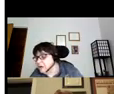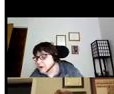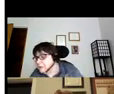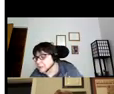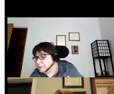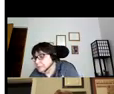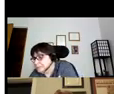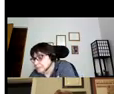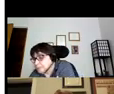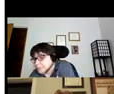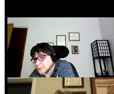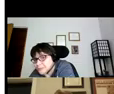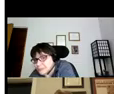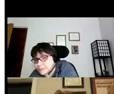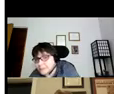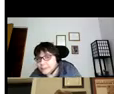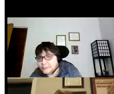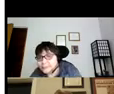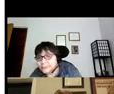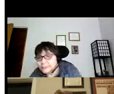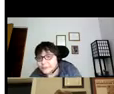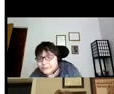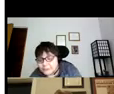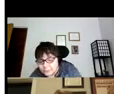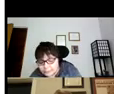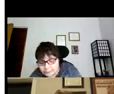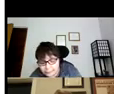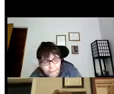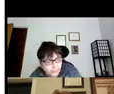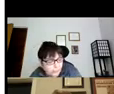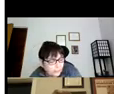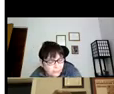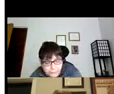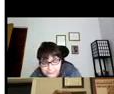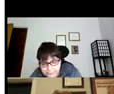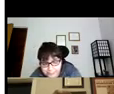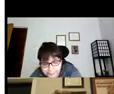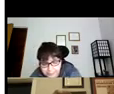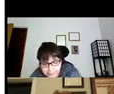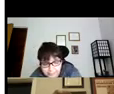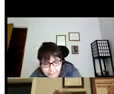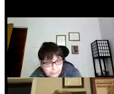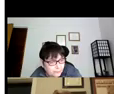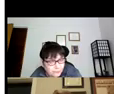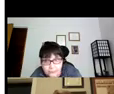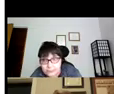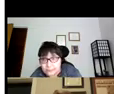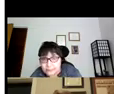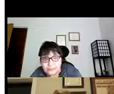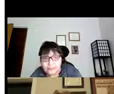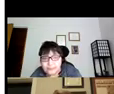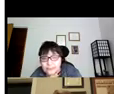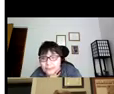my more typical and neurotypical or those in our congregation with disabilities, I'm like, you know, the only Jesus we know